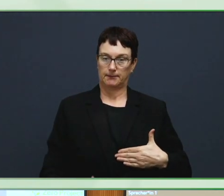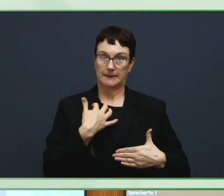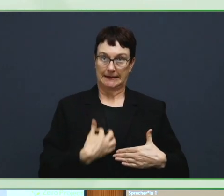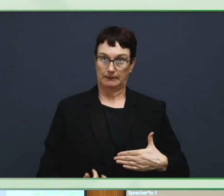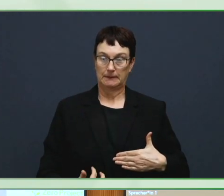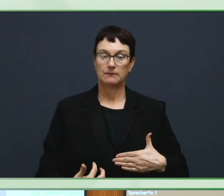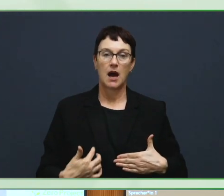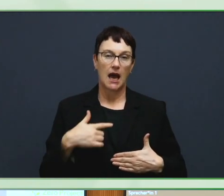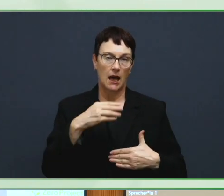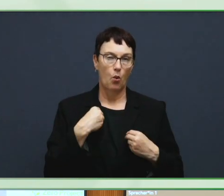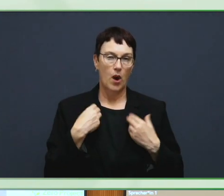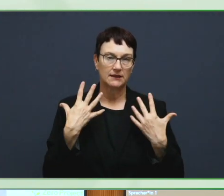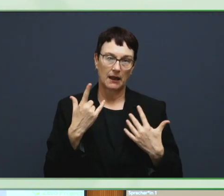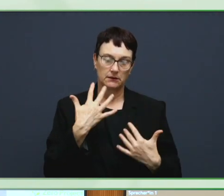tie.